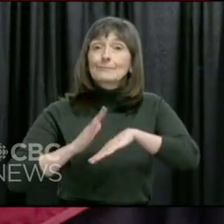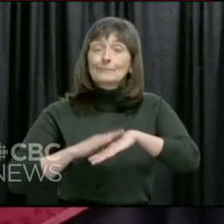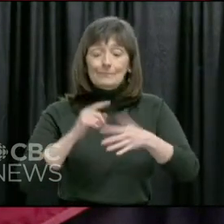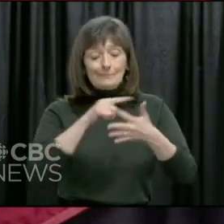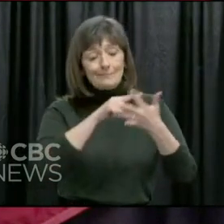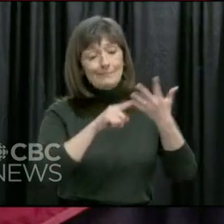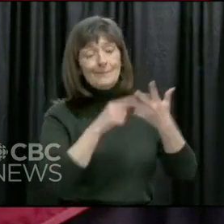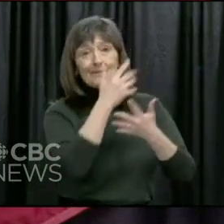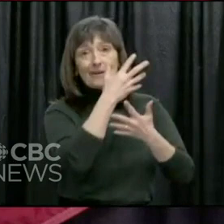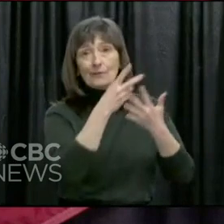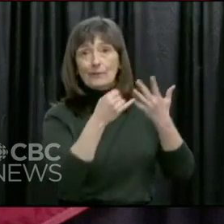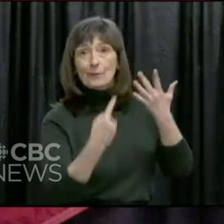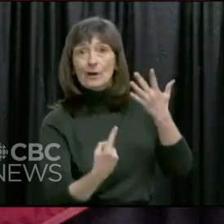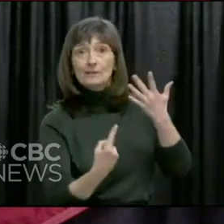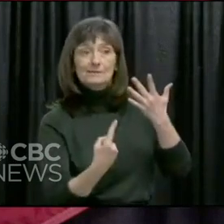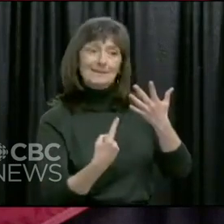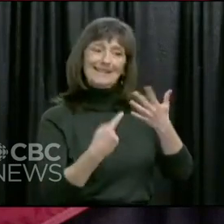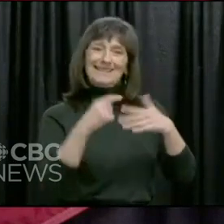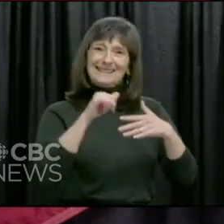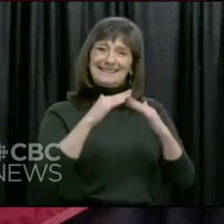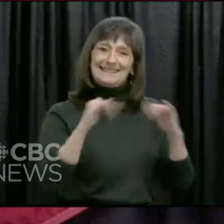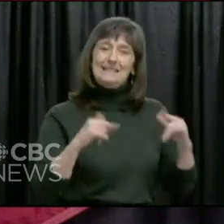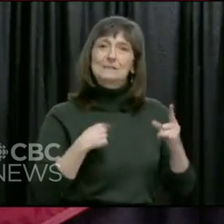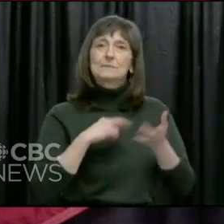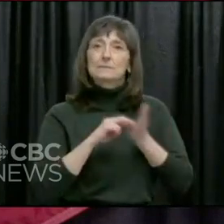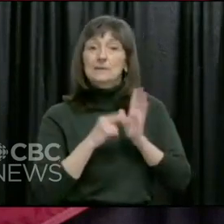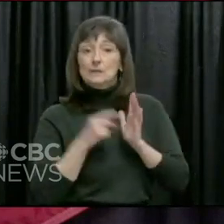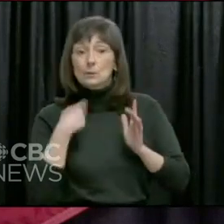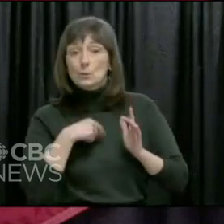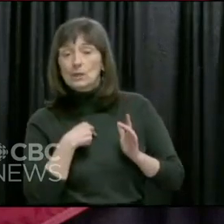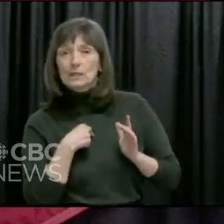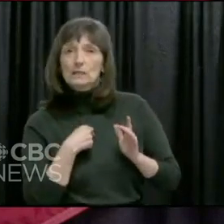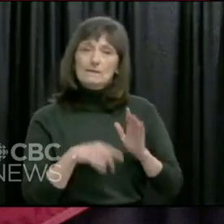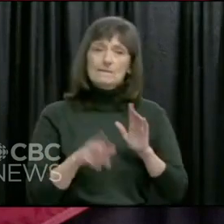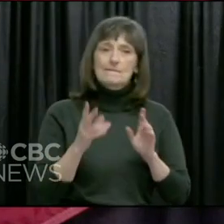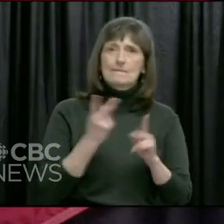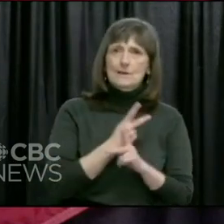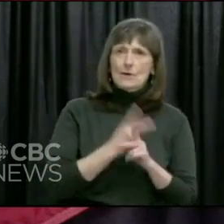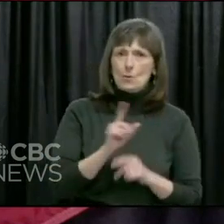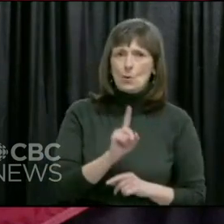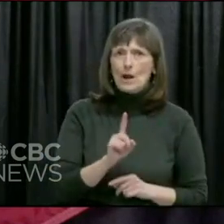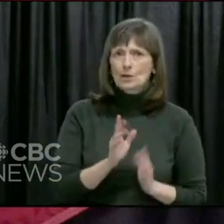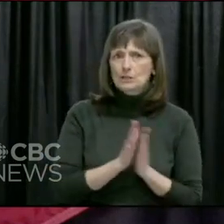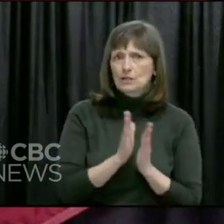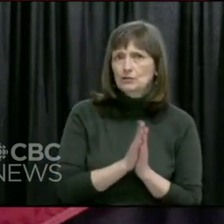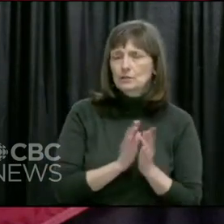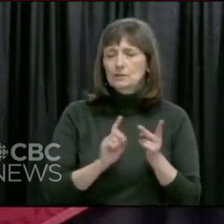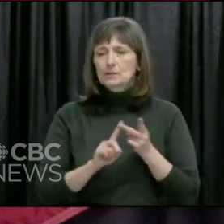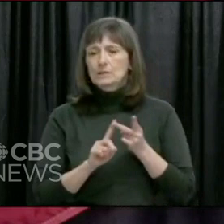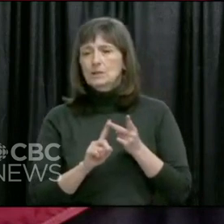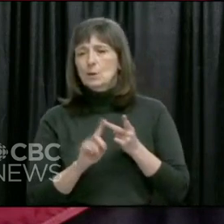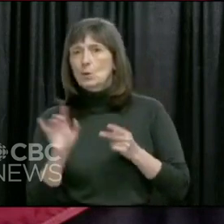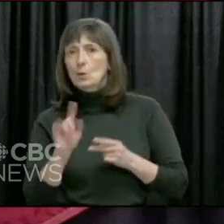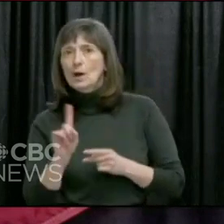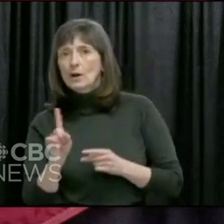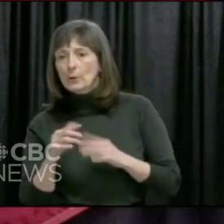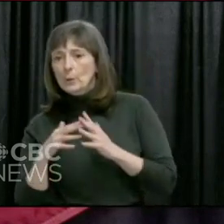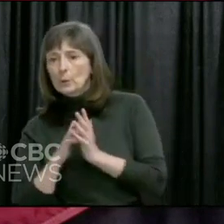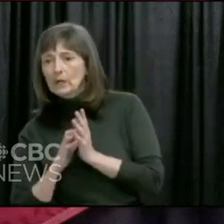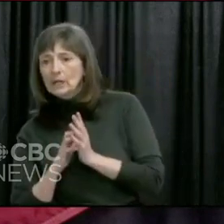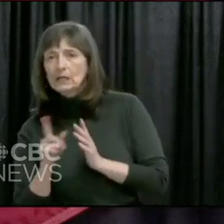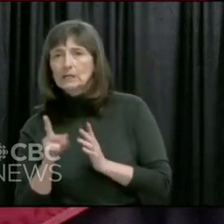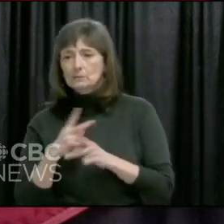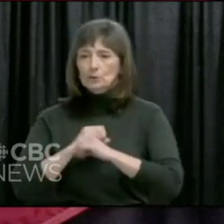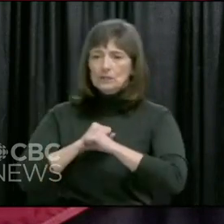in place is about making responsive actions, identifying risk, and protecting our most vulnerable. And in doing, we